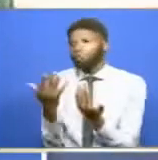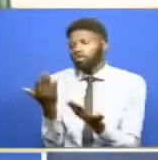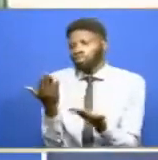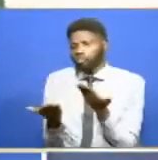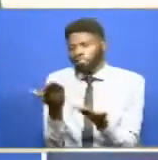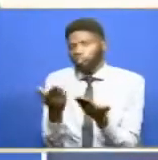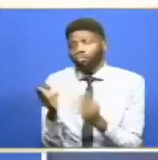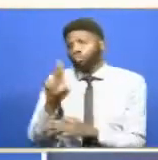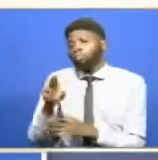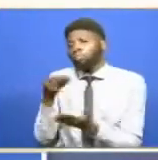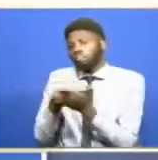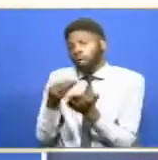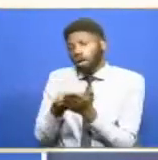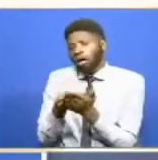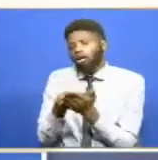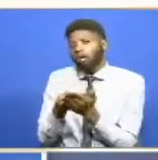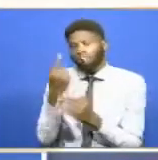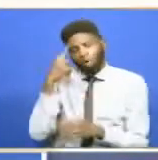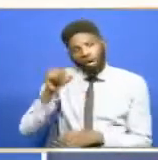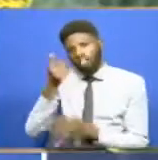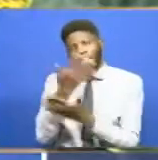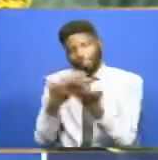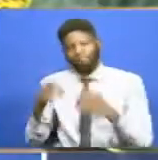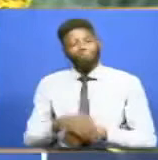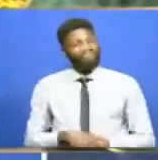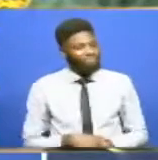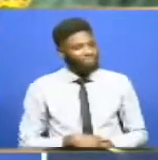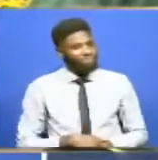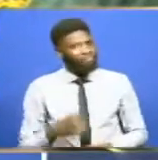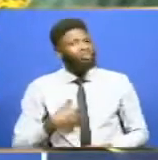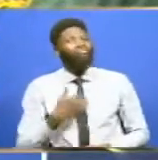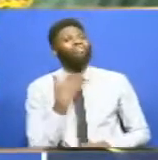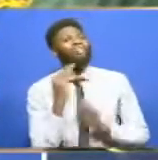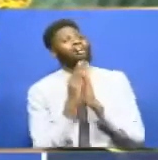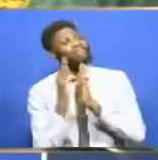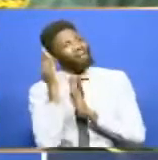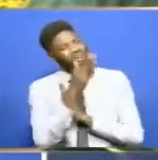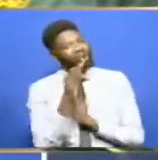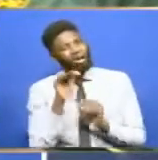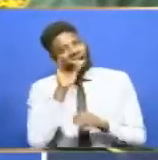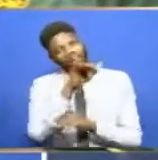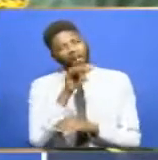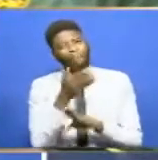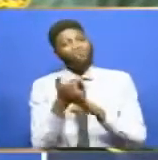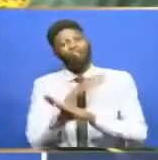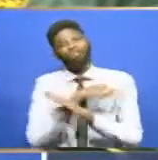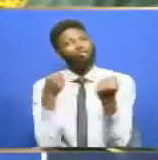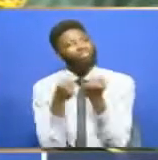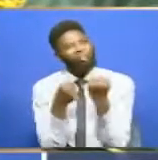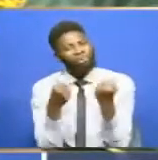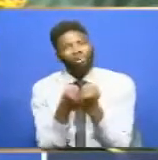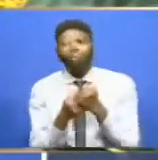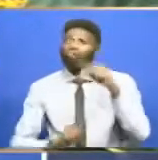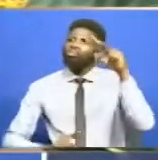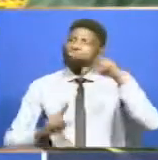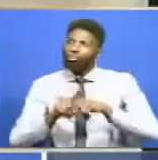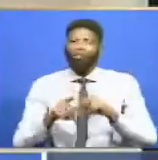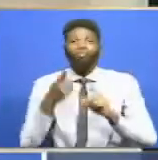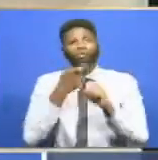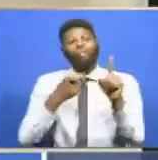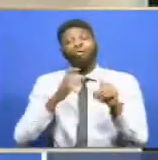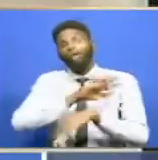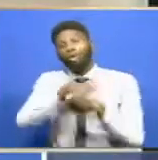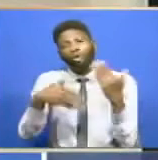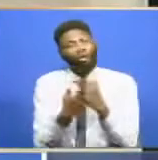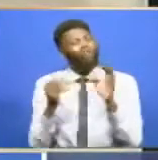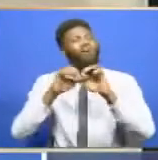maybe do other things with the money. Mm-hmm. Yeah. Allow me to be more direct to you before the support came in from all the